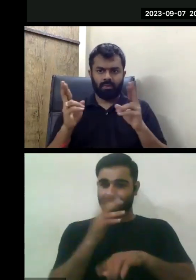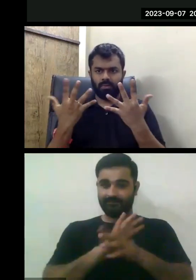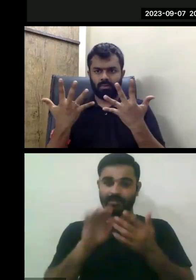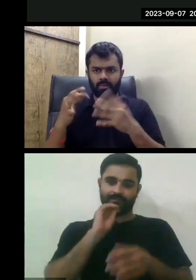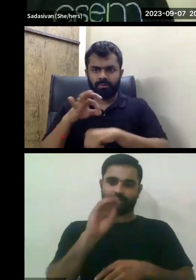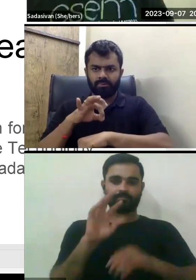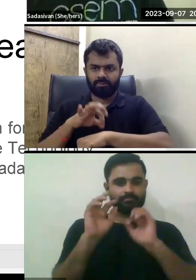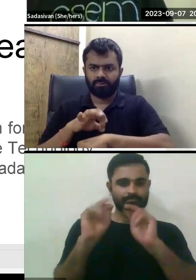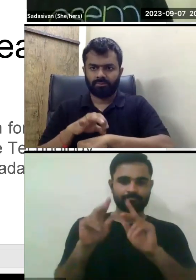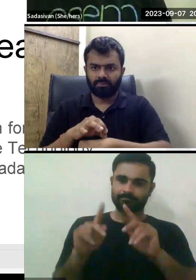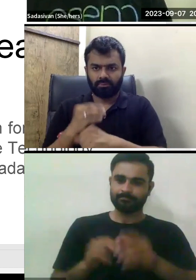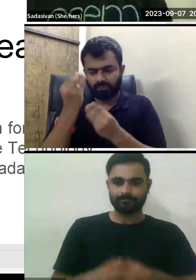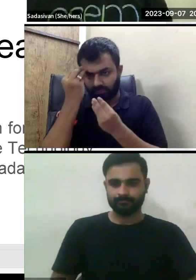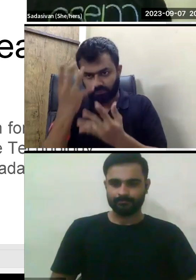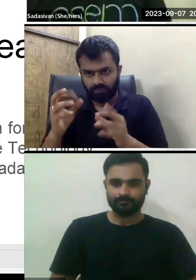Sudha,